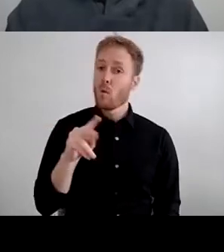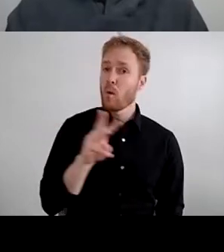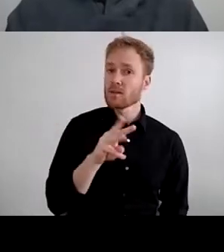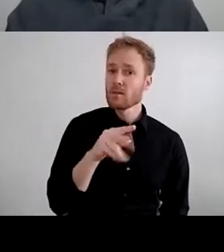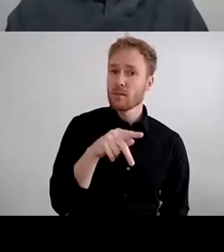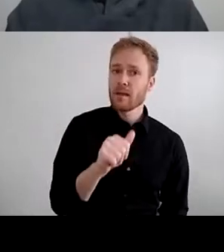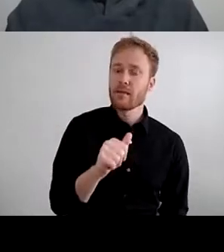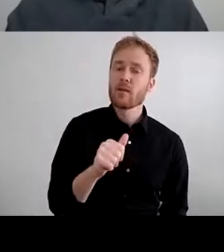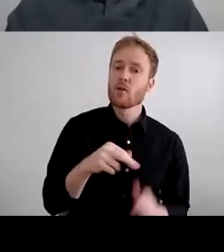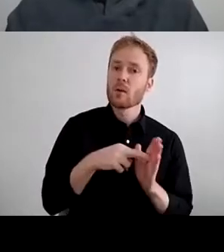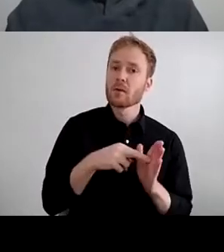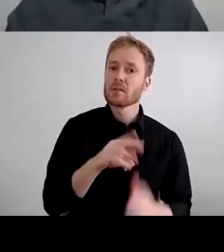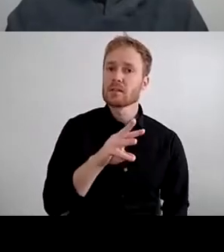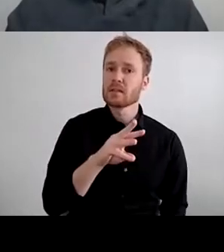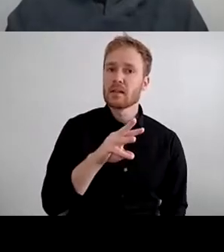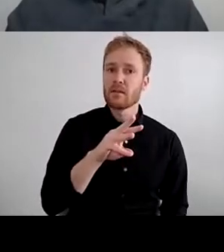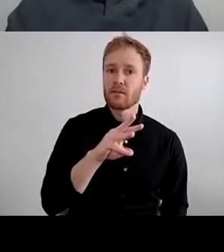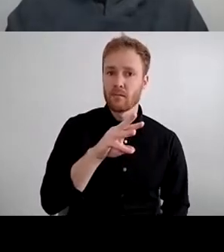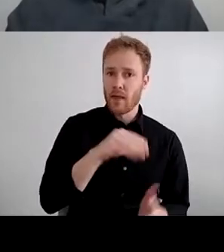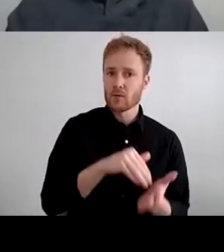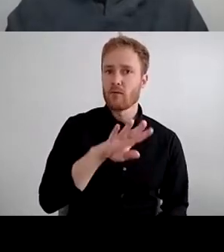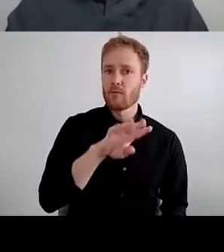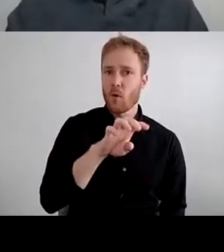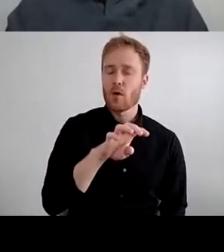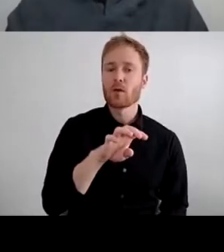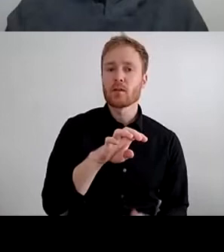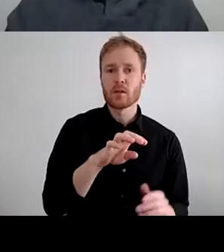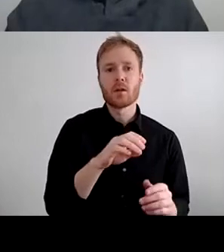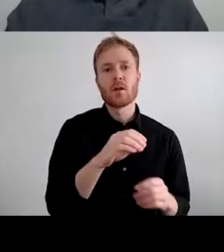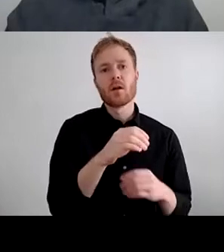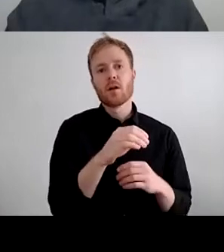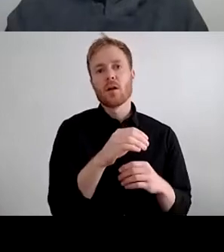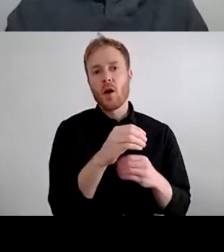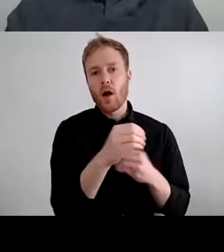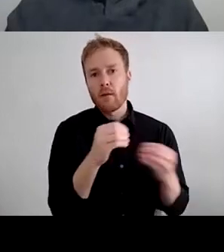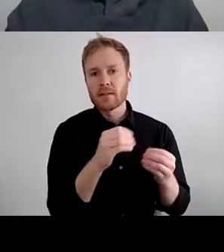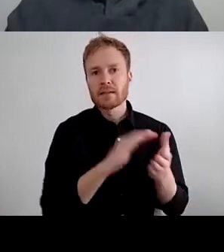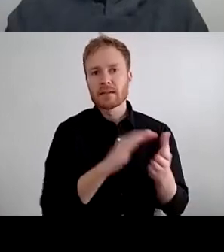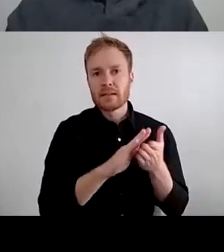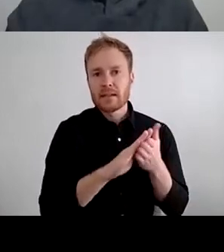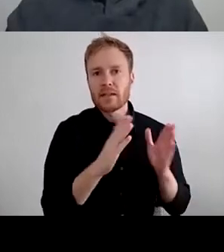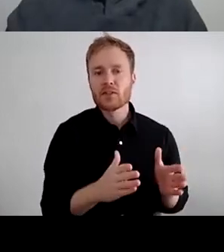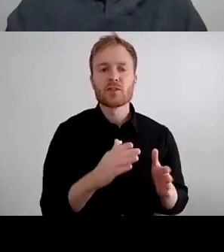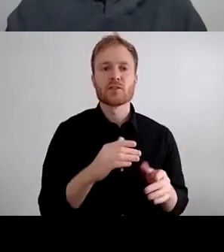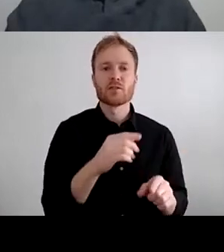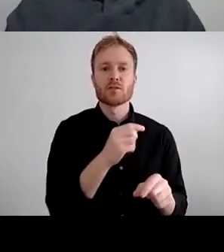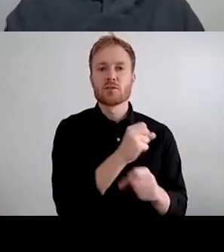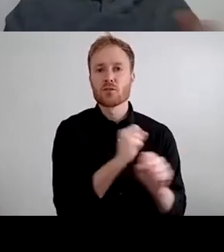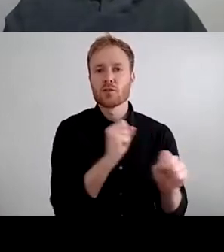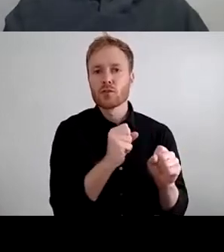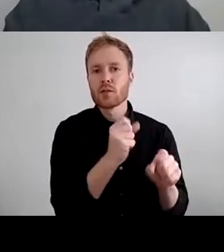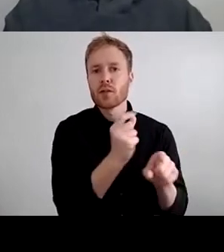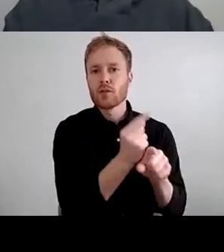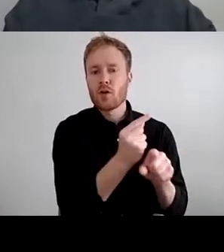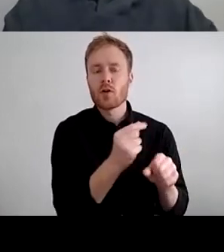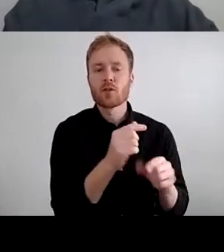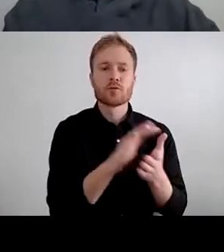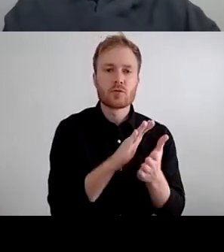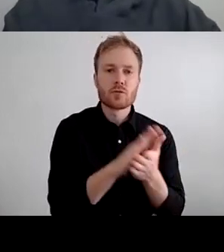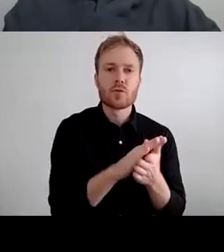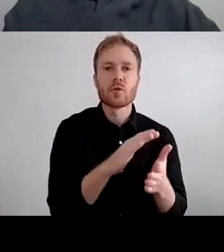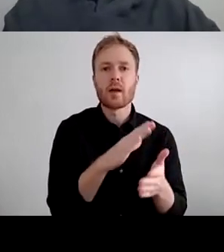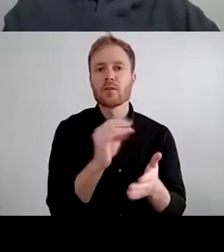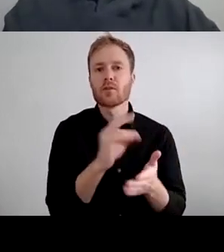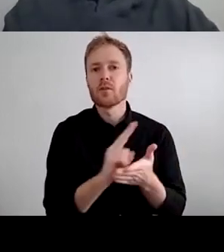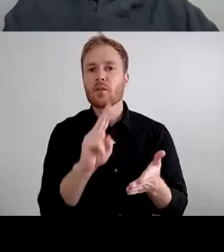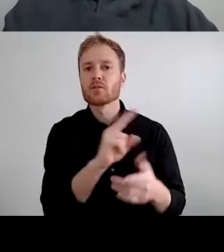6,400 commercial office cleaners, security guards, school and university workers in our region. We want to thank